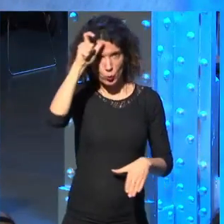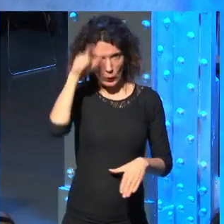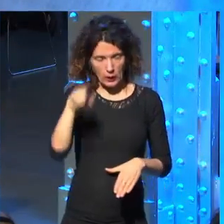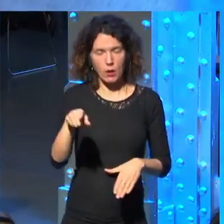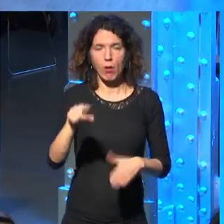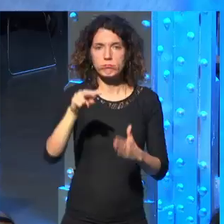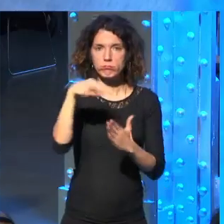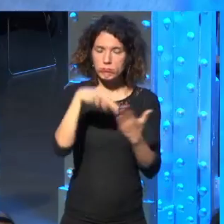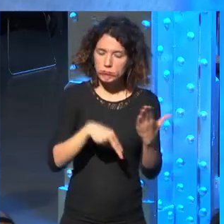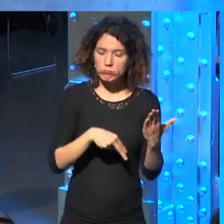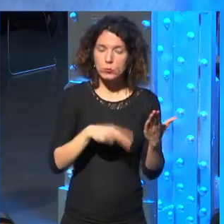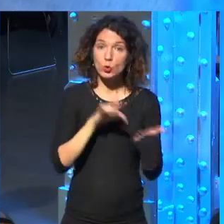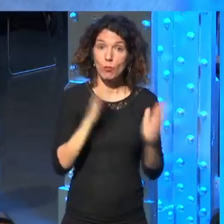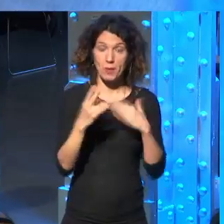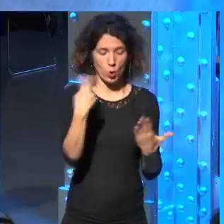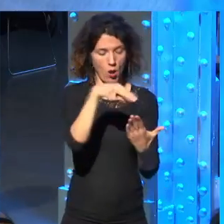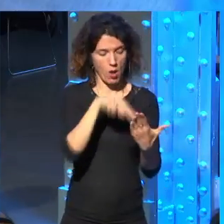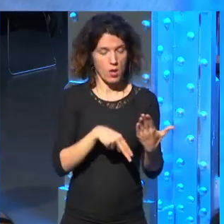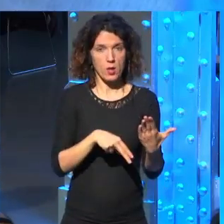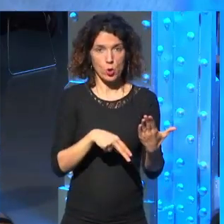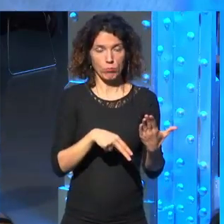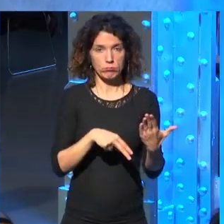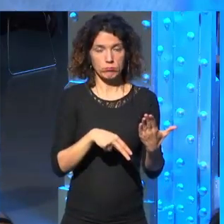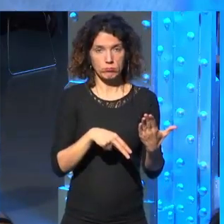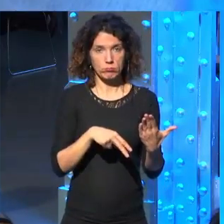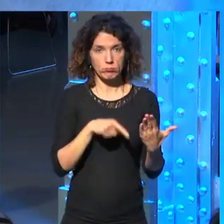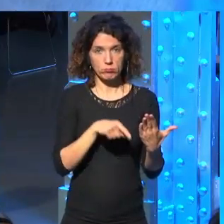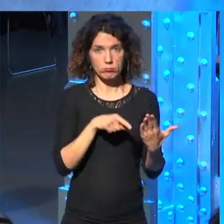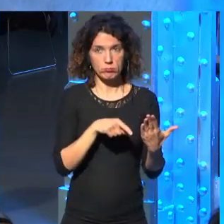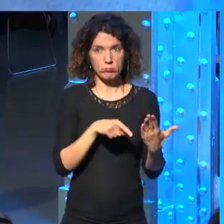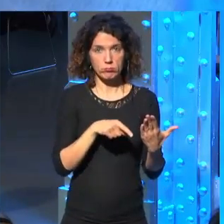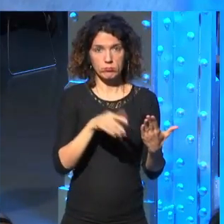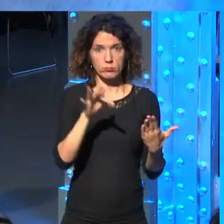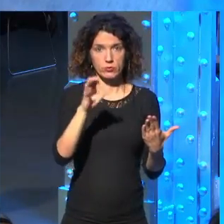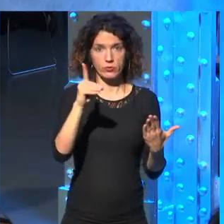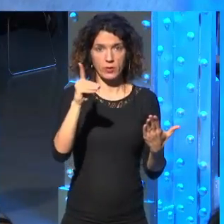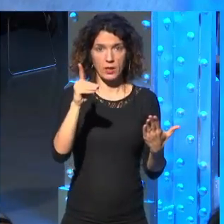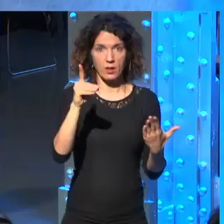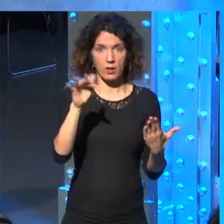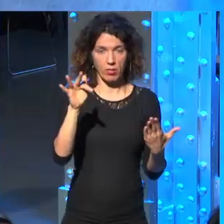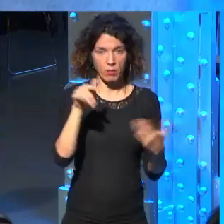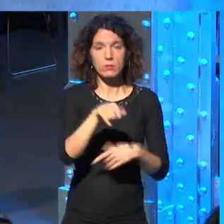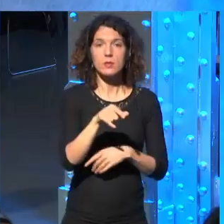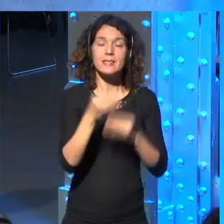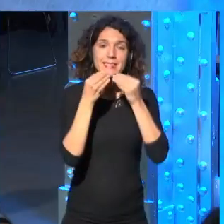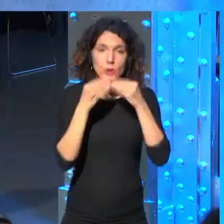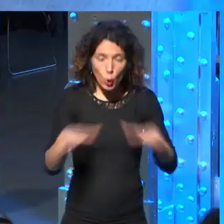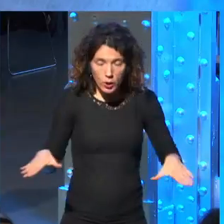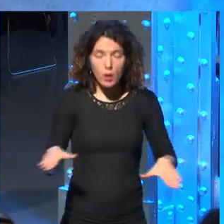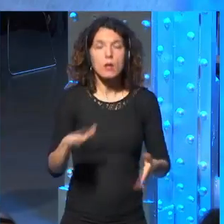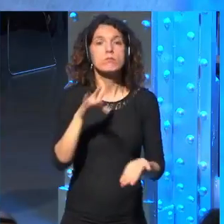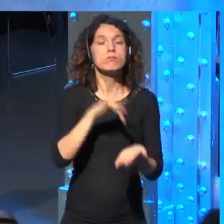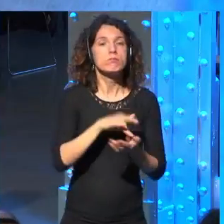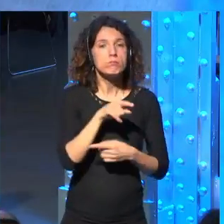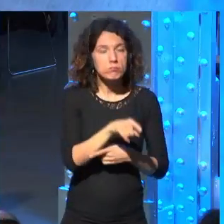them, especially Firdevsi's Shahname, one story was almost a